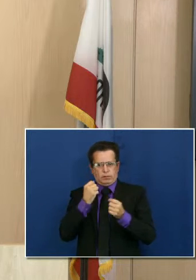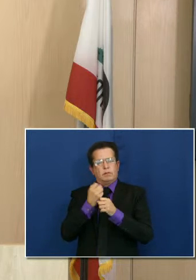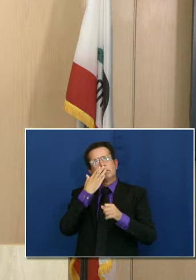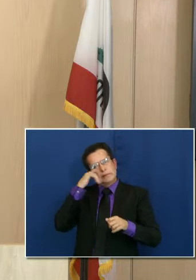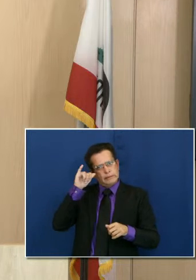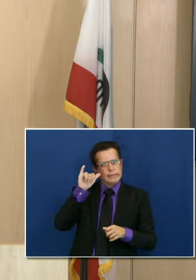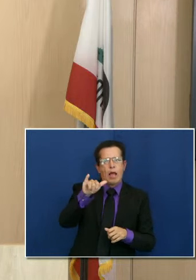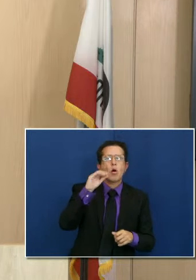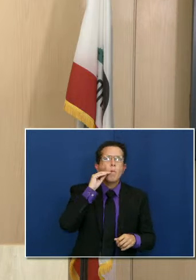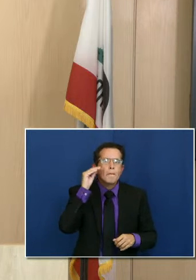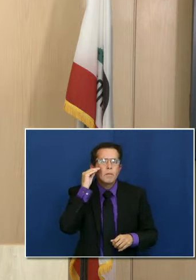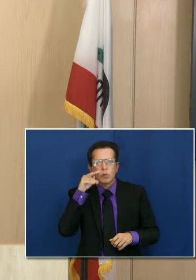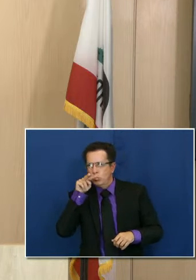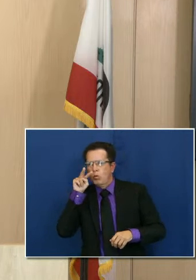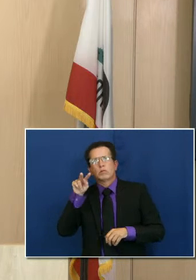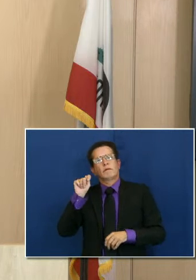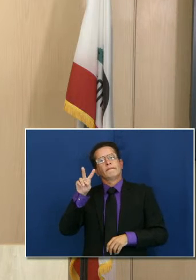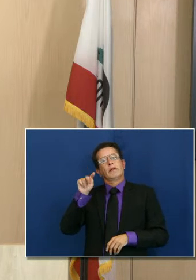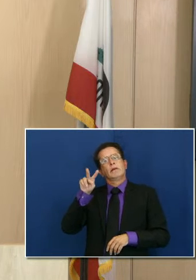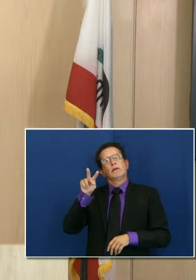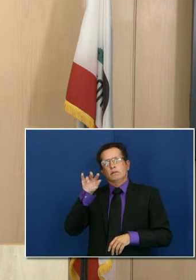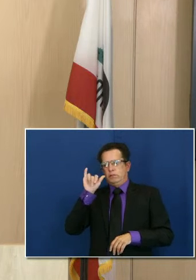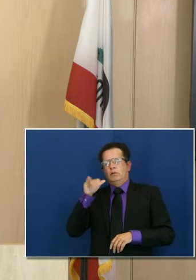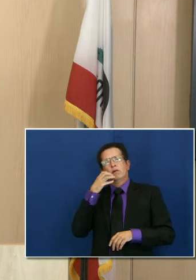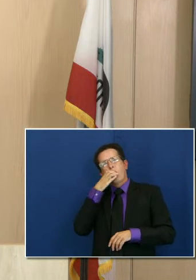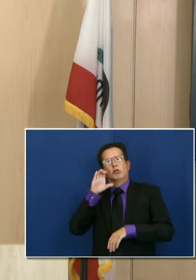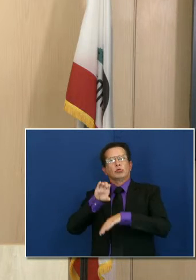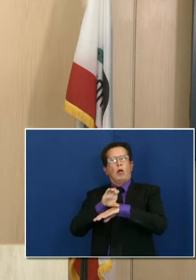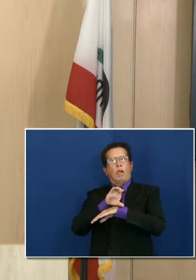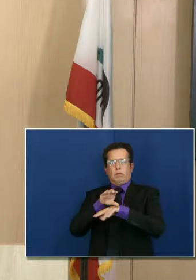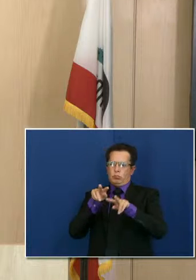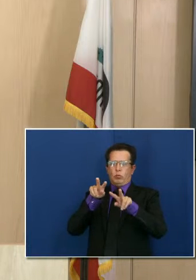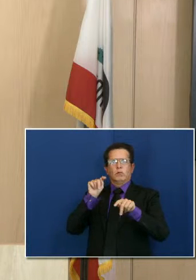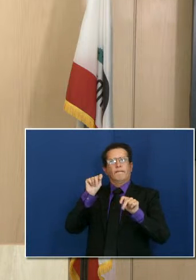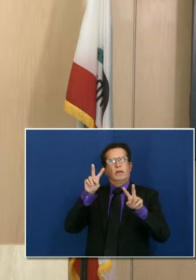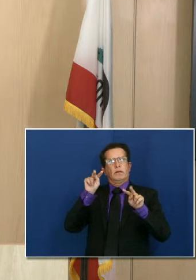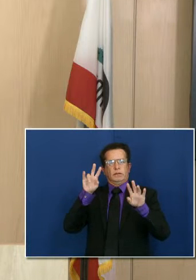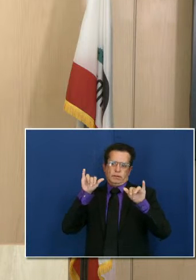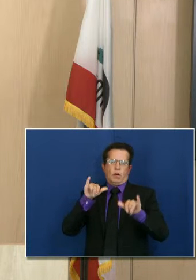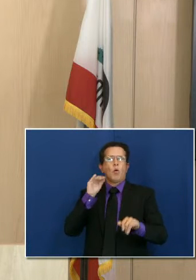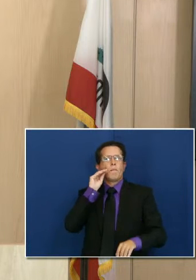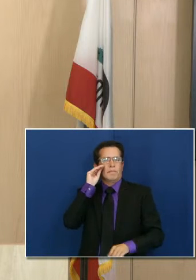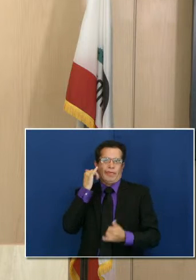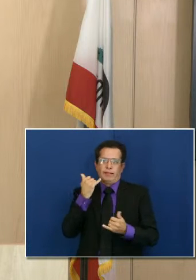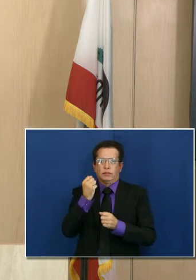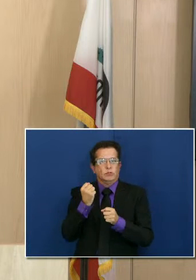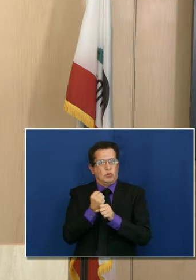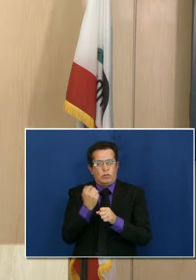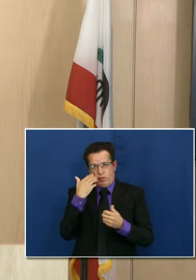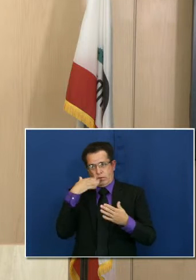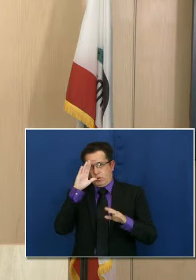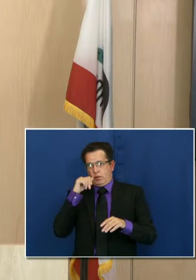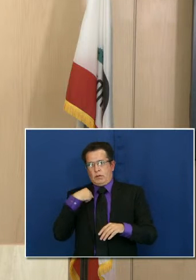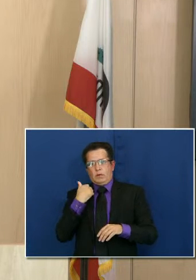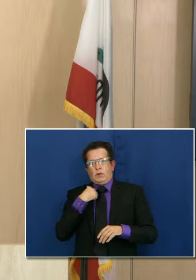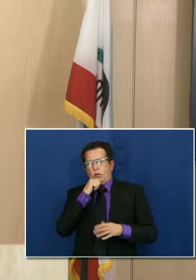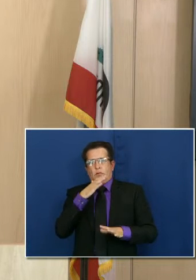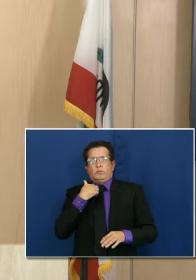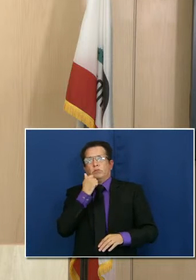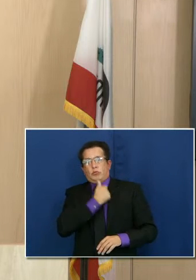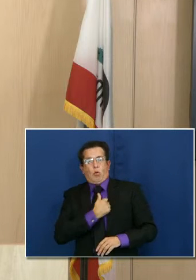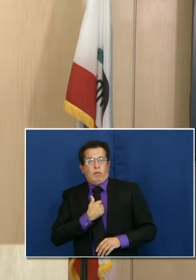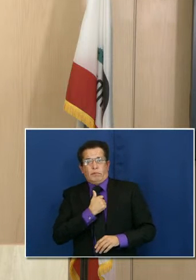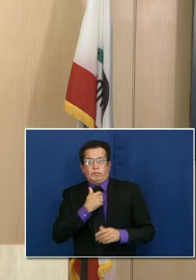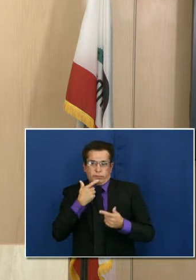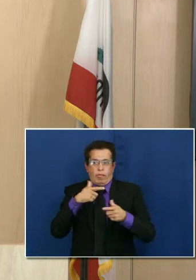cocoa and watching your favorite holiday specials on television. I don't want to be the Scrooge delivering that